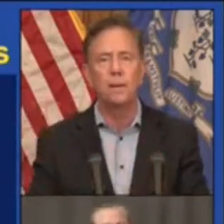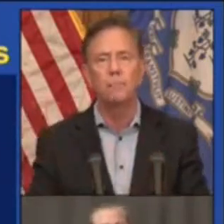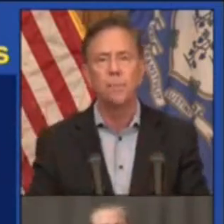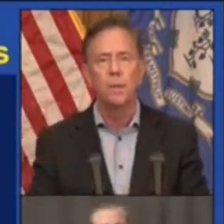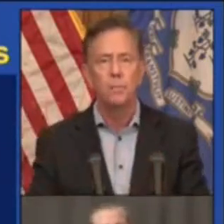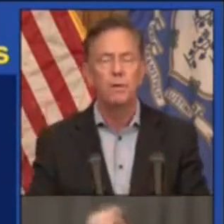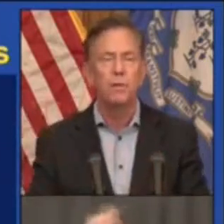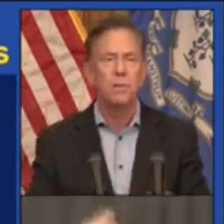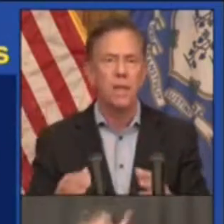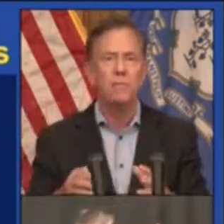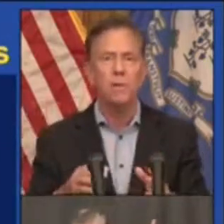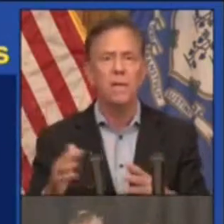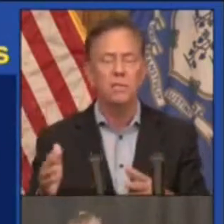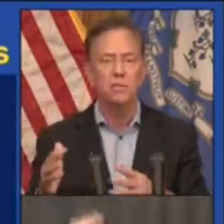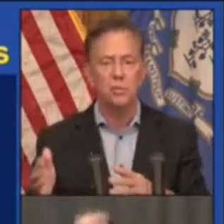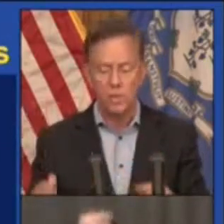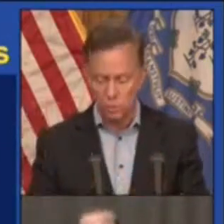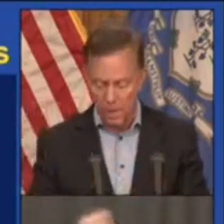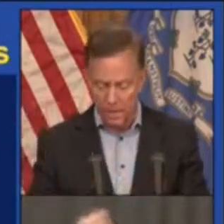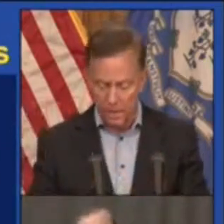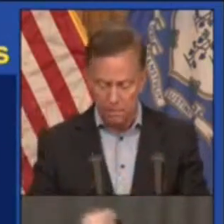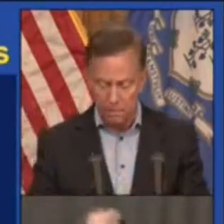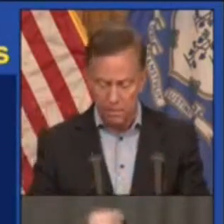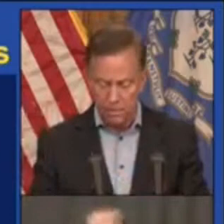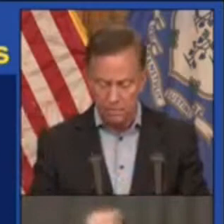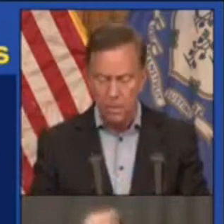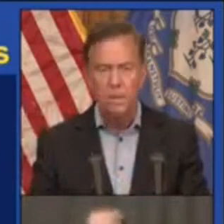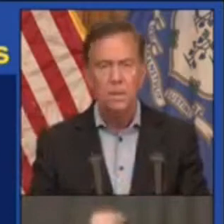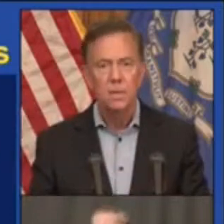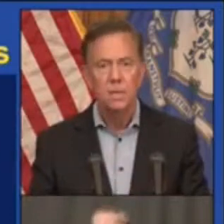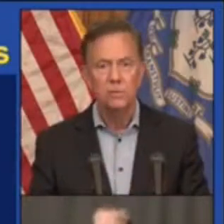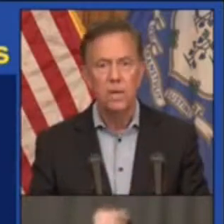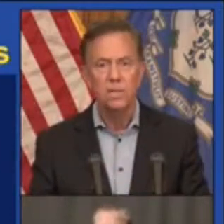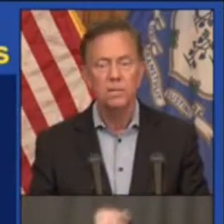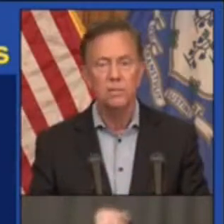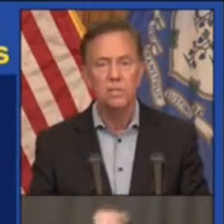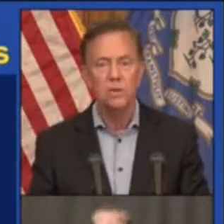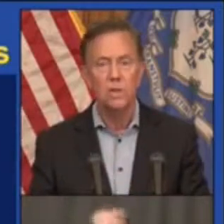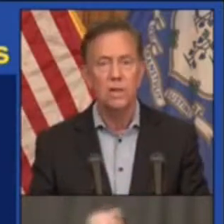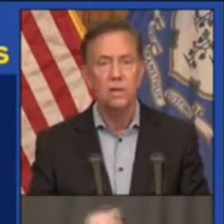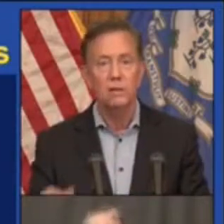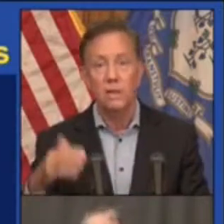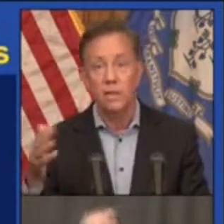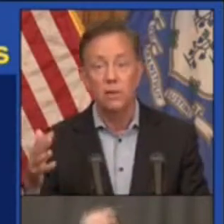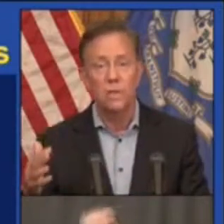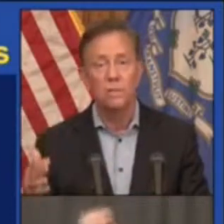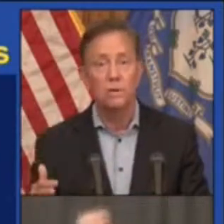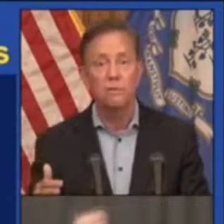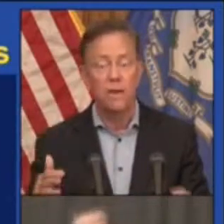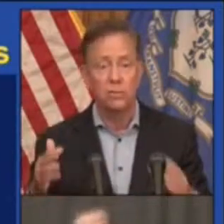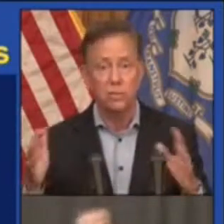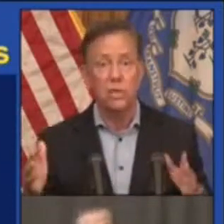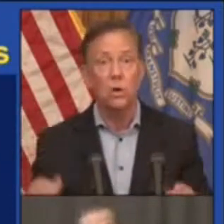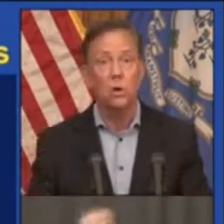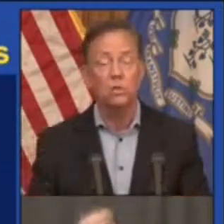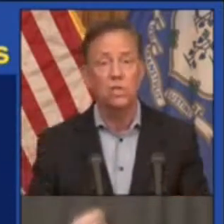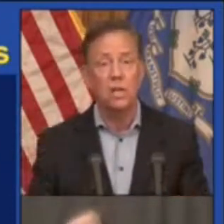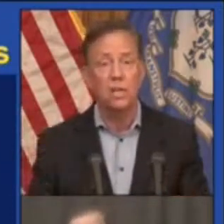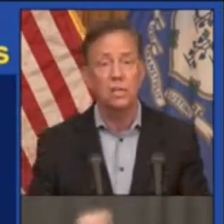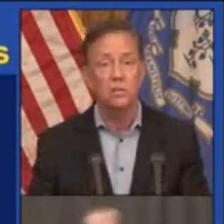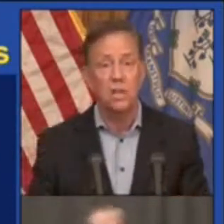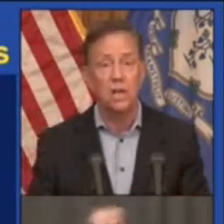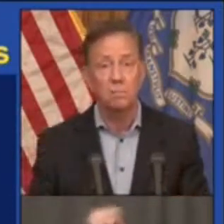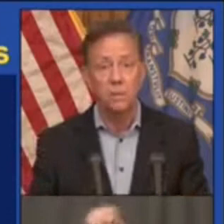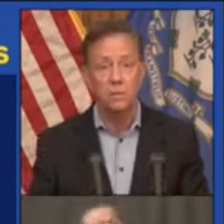again. But thankfully, as it trends back up, there's not necessarily an increase in infections in our state